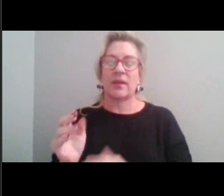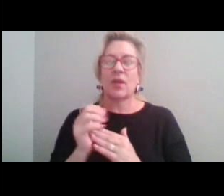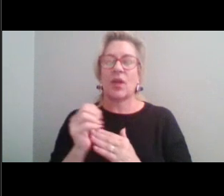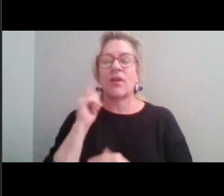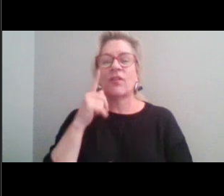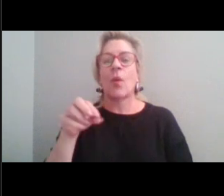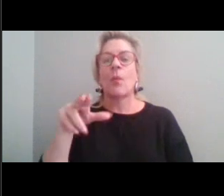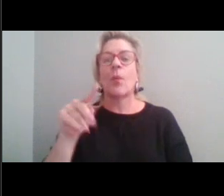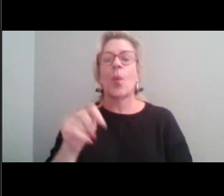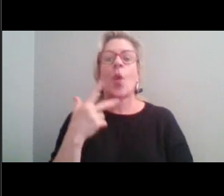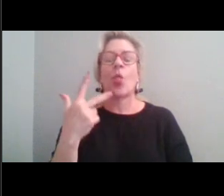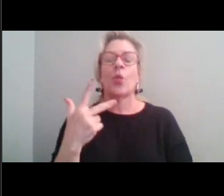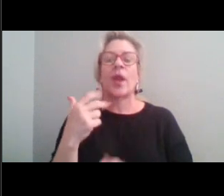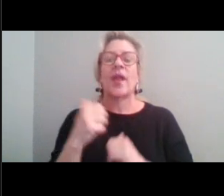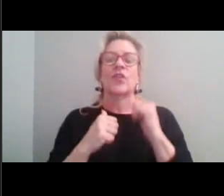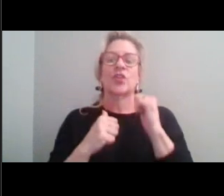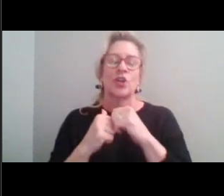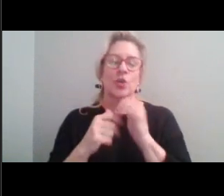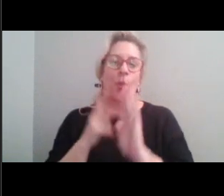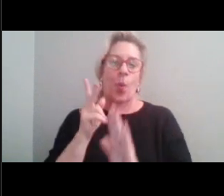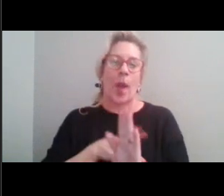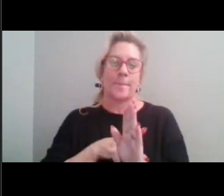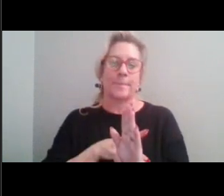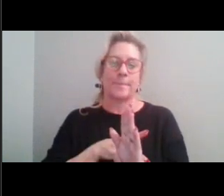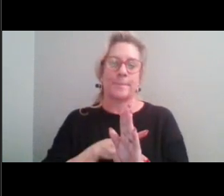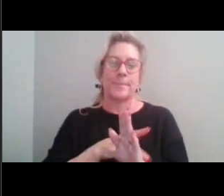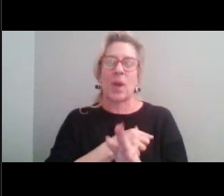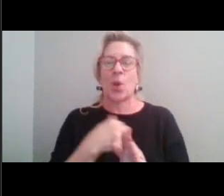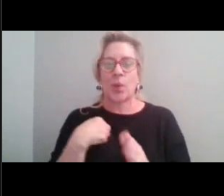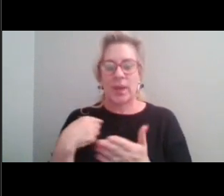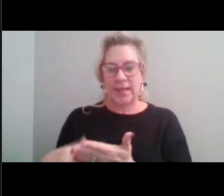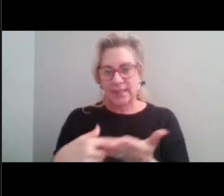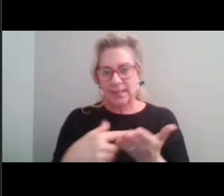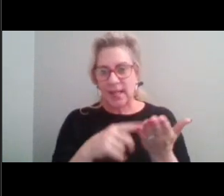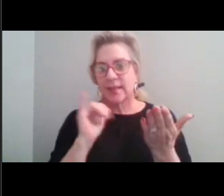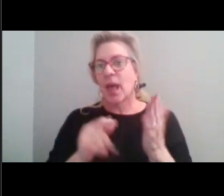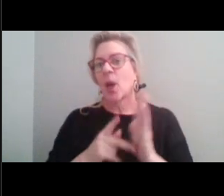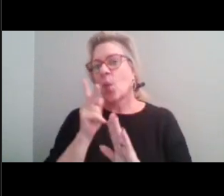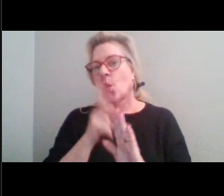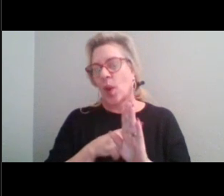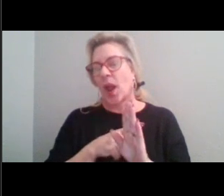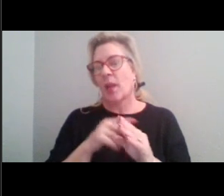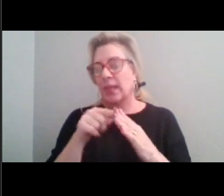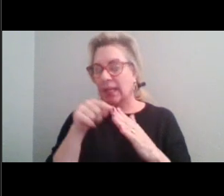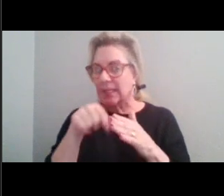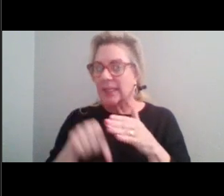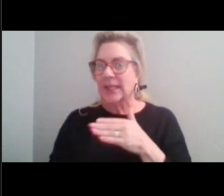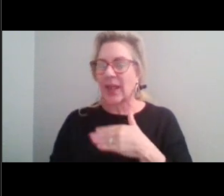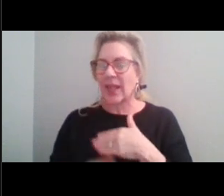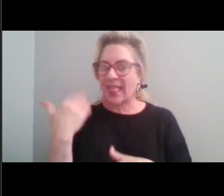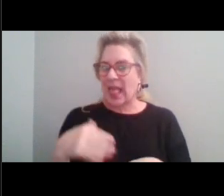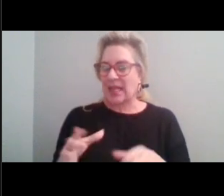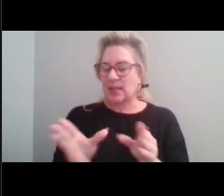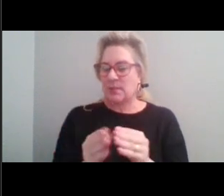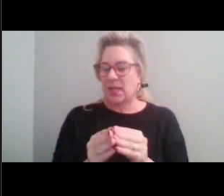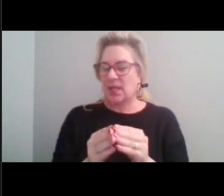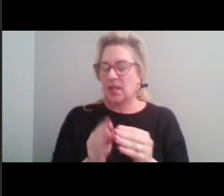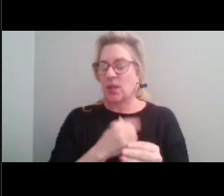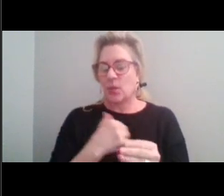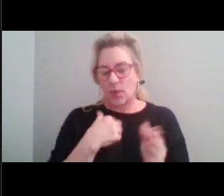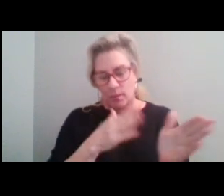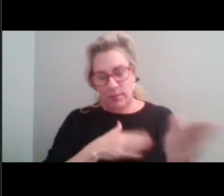Port and Freight Infrastructure Program. We discussed this program in detail at the last meeting. We are